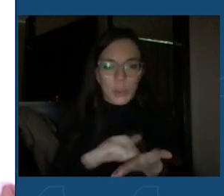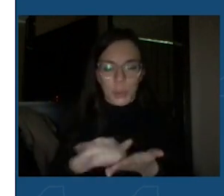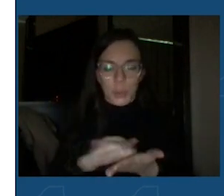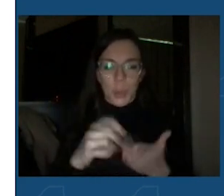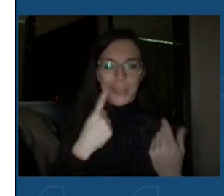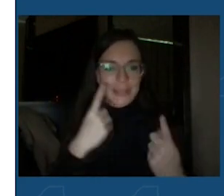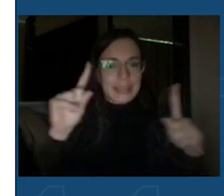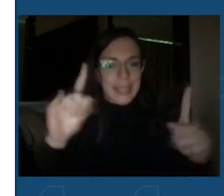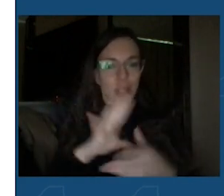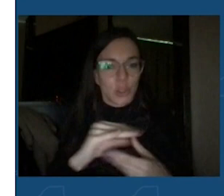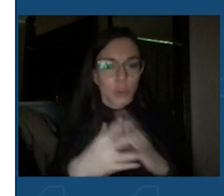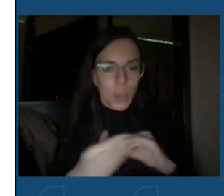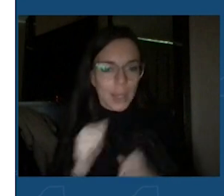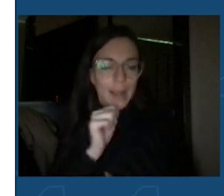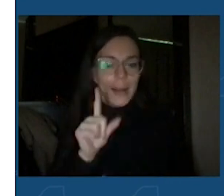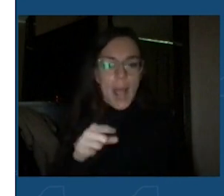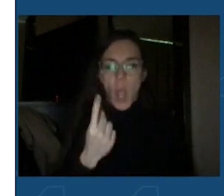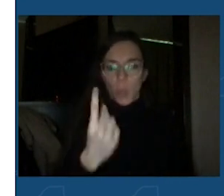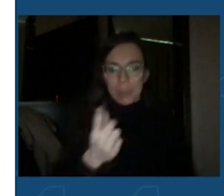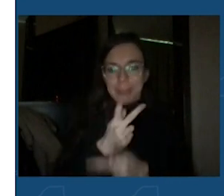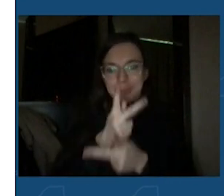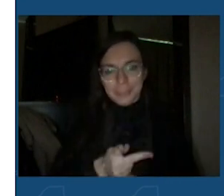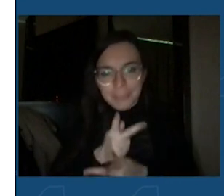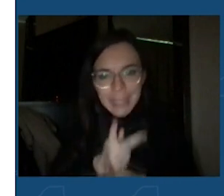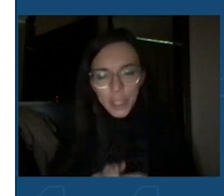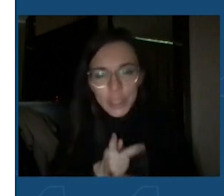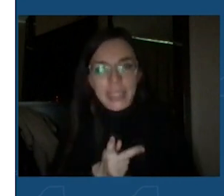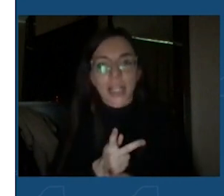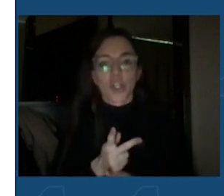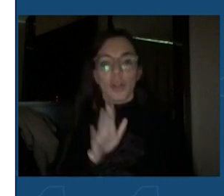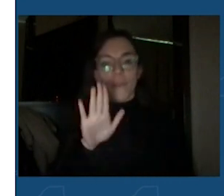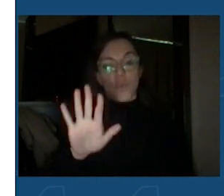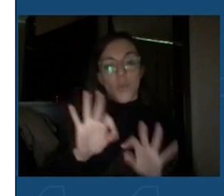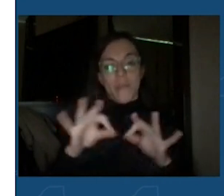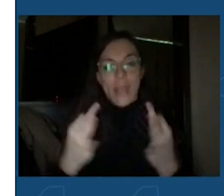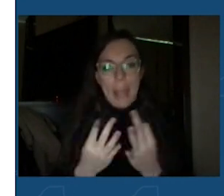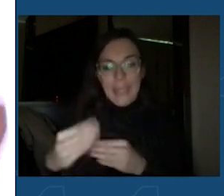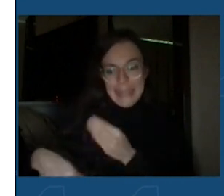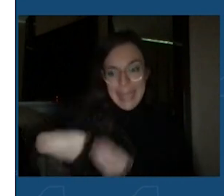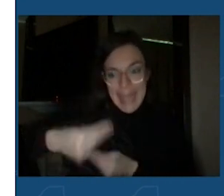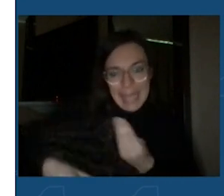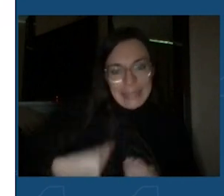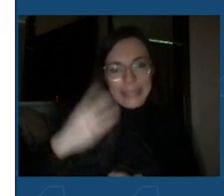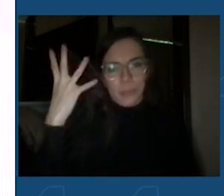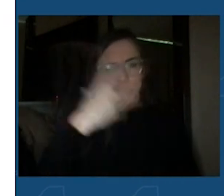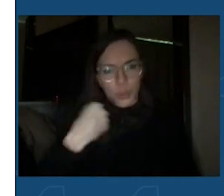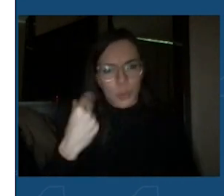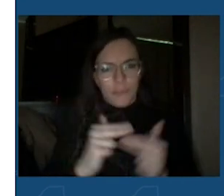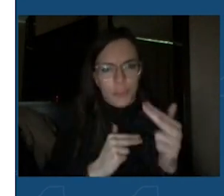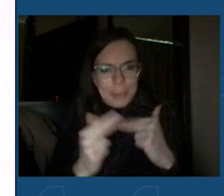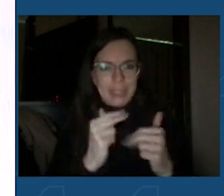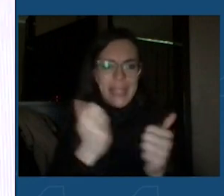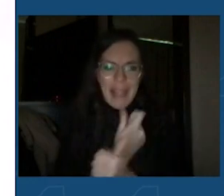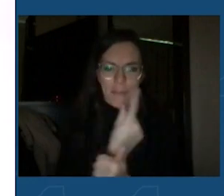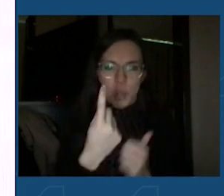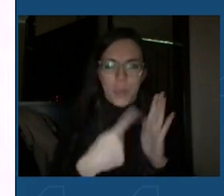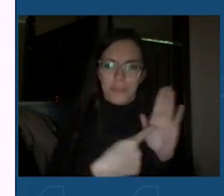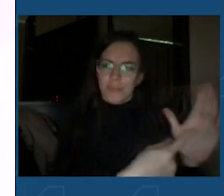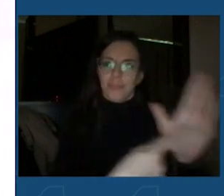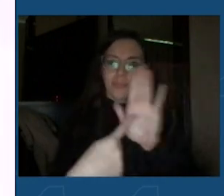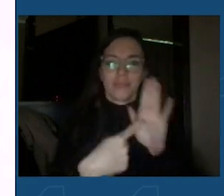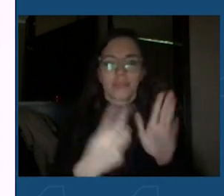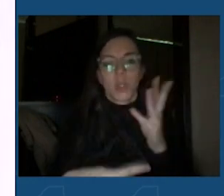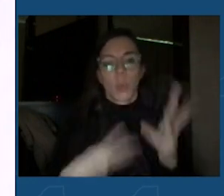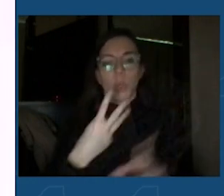just being the caretaker, your family's legacy, this beautiful building that everyone across the world knows, but also what you have